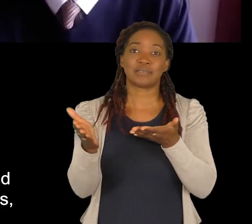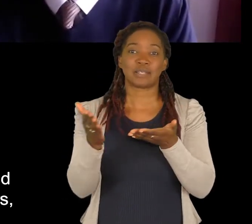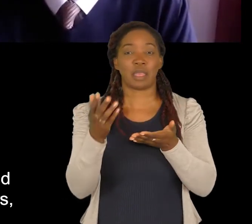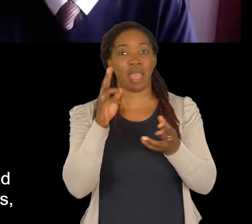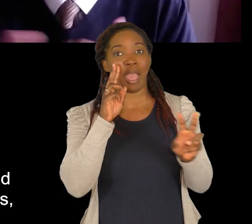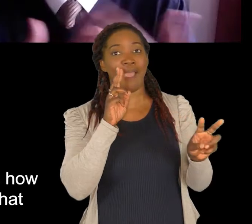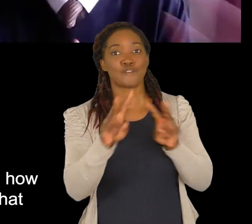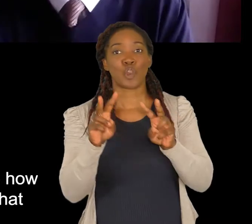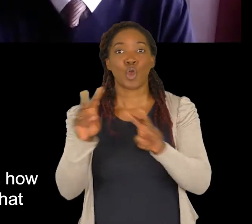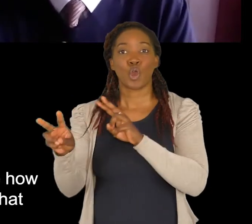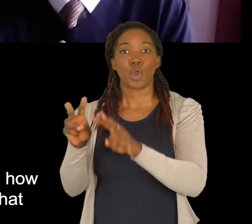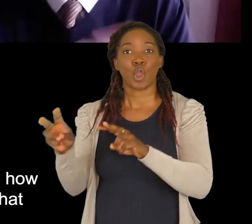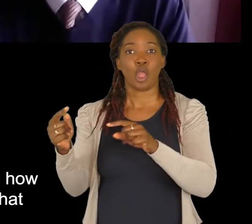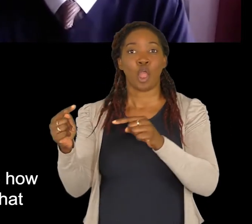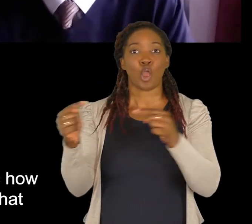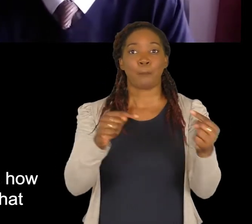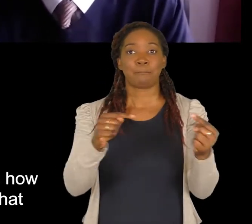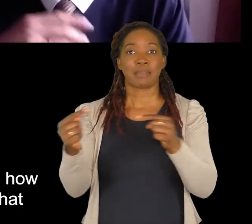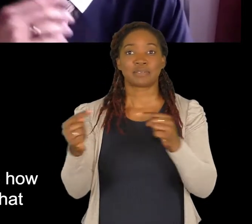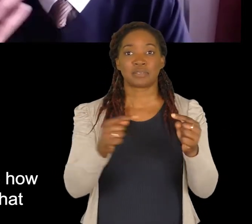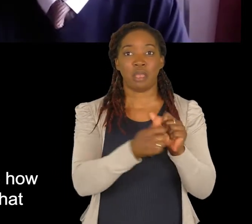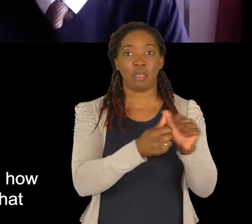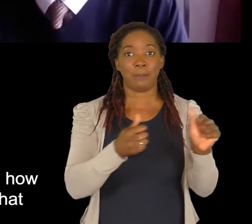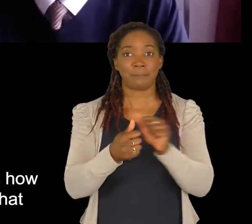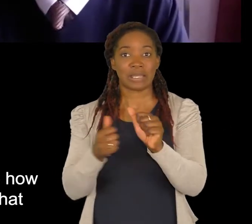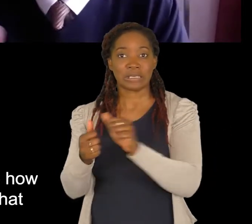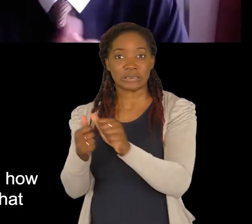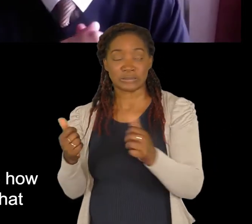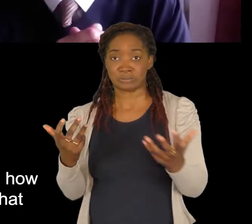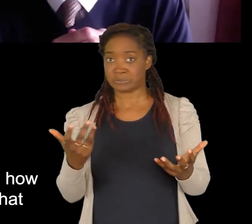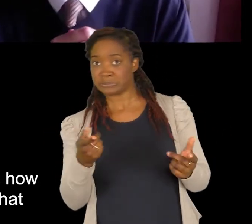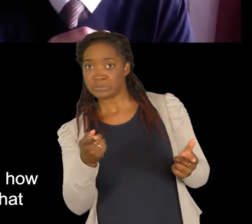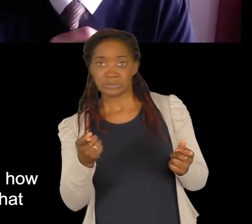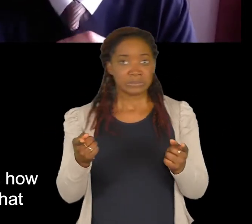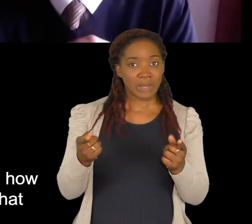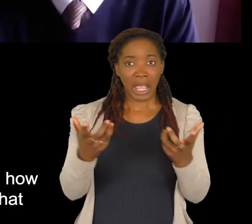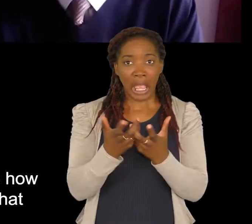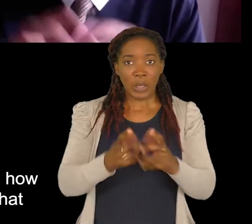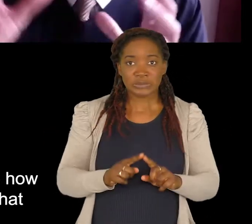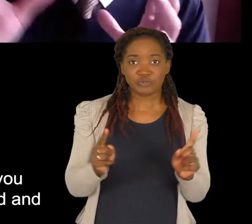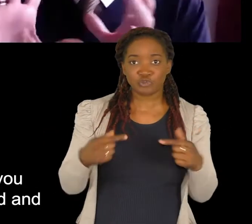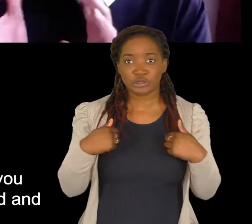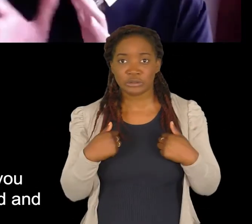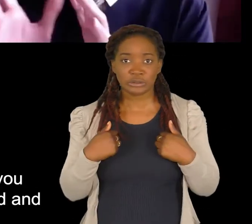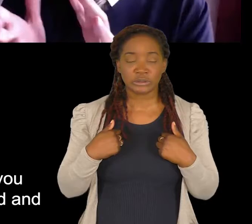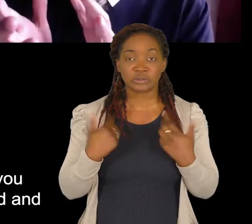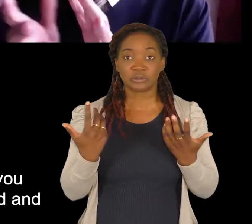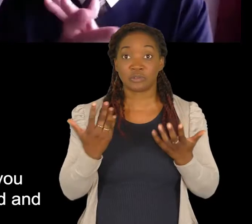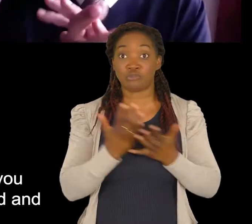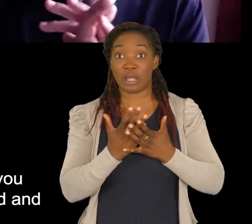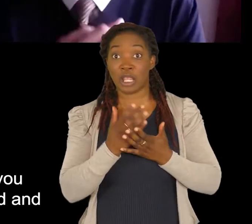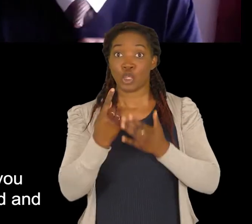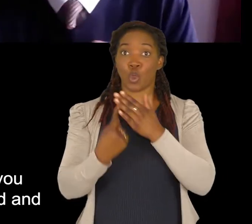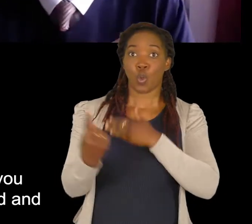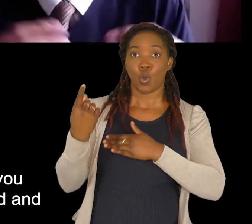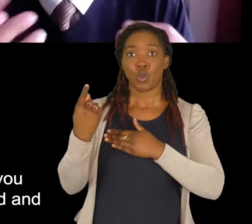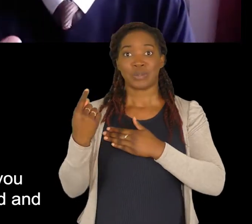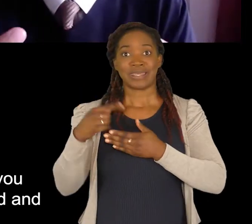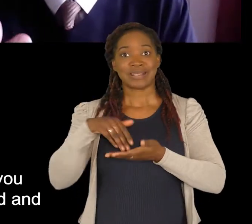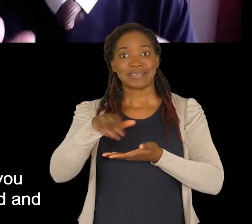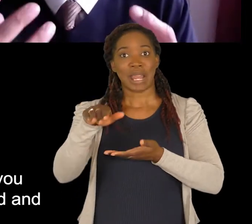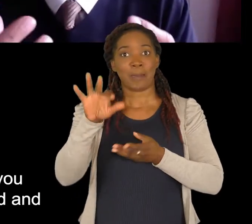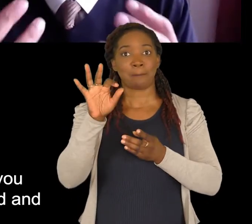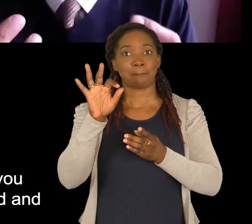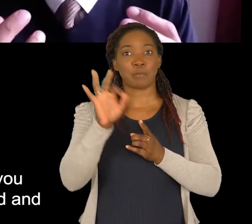your competitors, right? You have to look at your competitors. You have to see how you're different to your competitors and what your unique selling points are. And